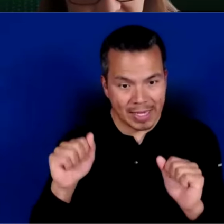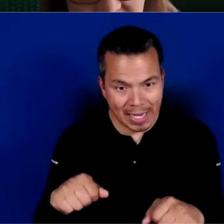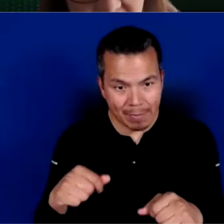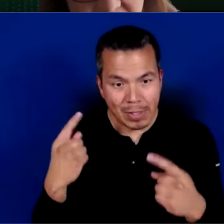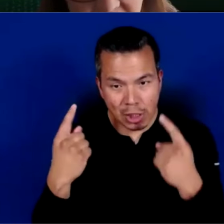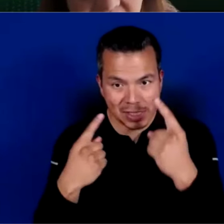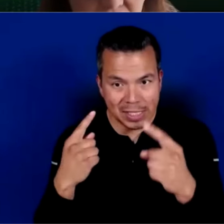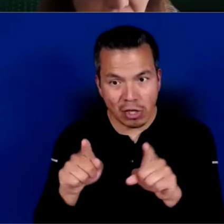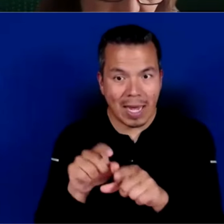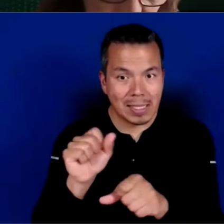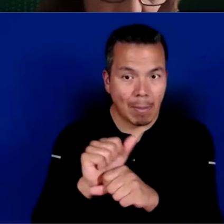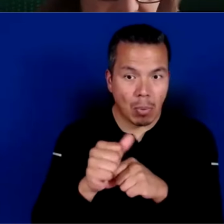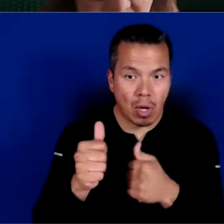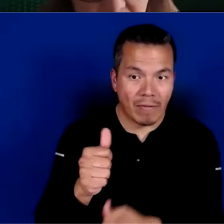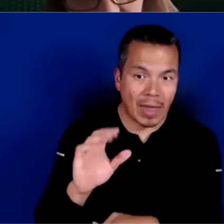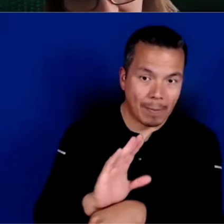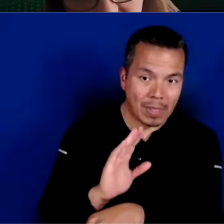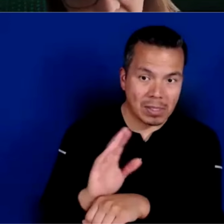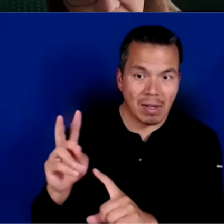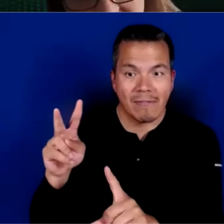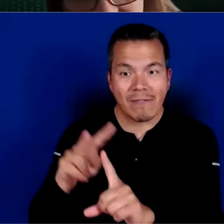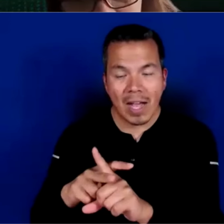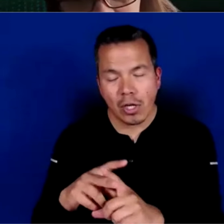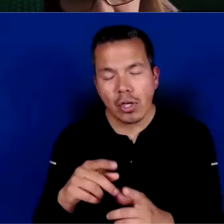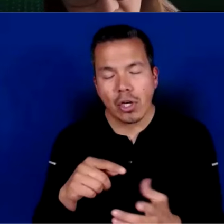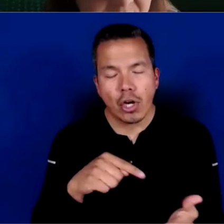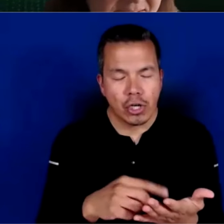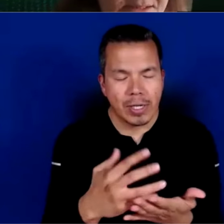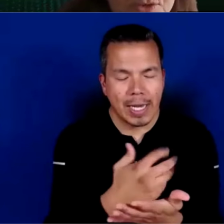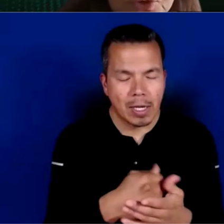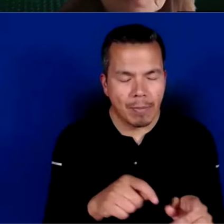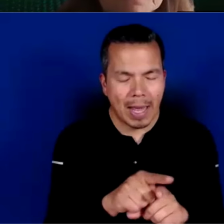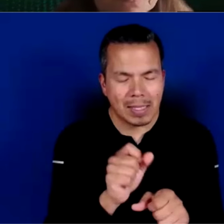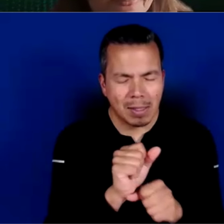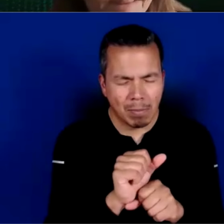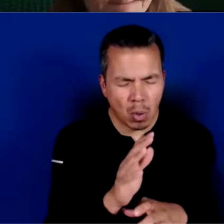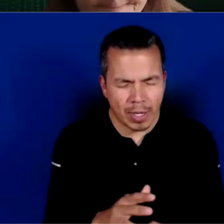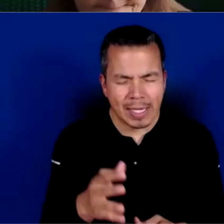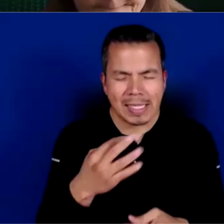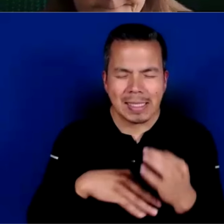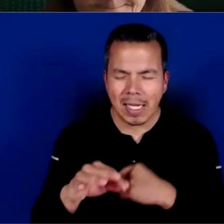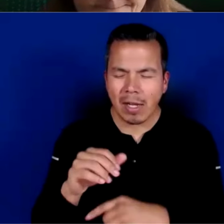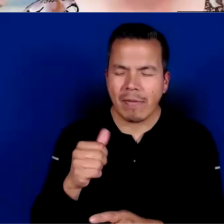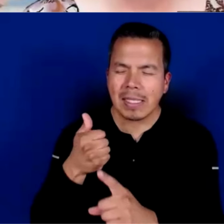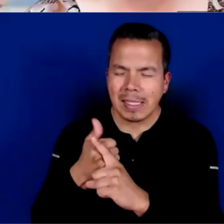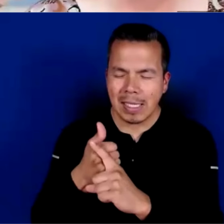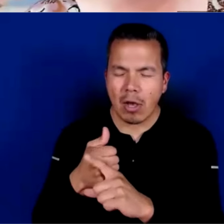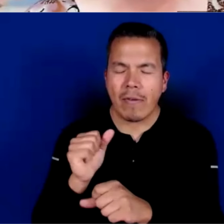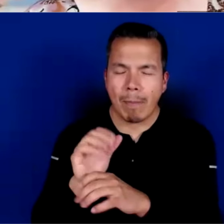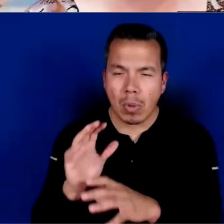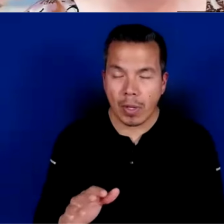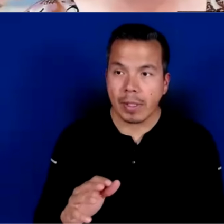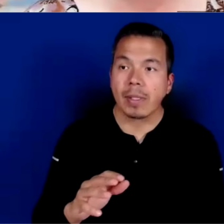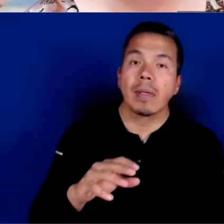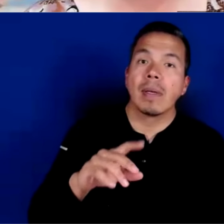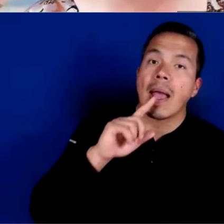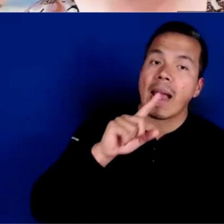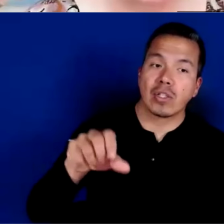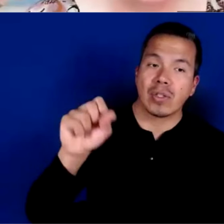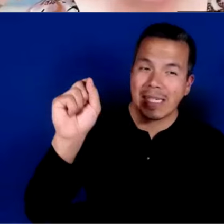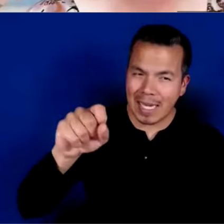the business and file earned income as an employee rather than self-employed business owner? Yes, but you have to set